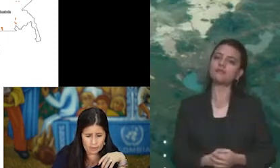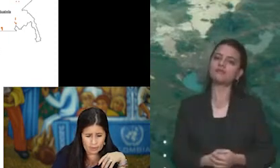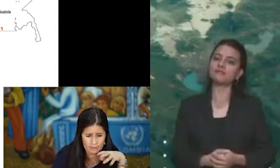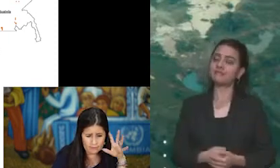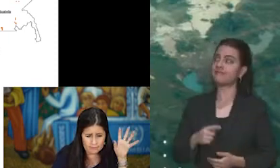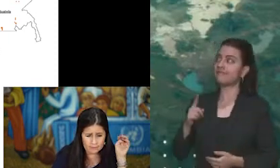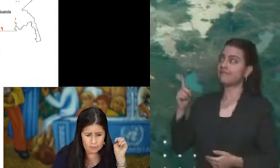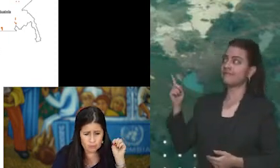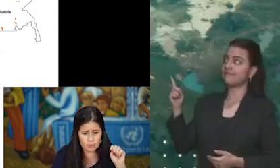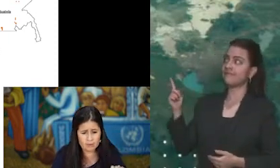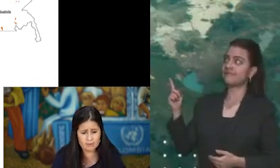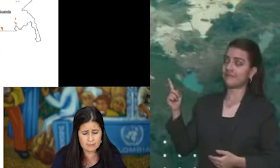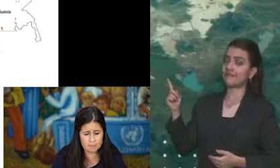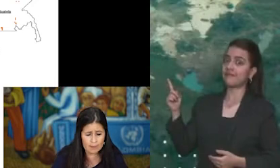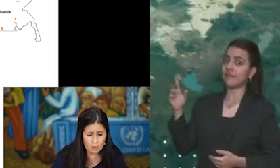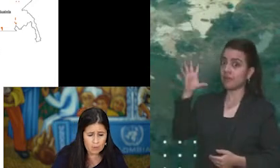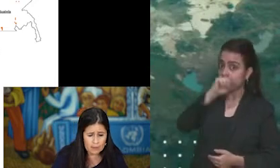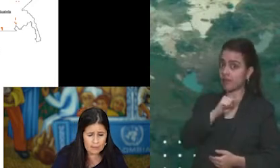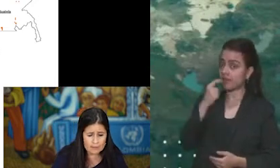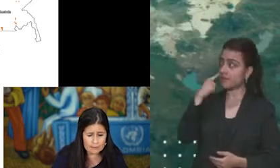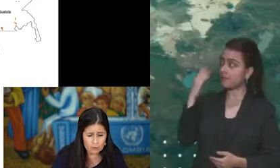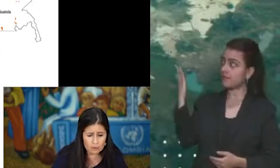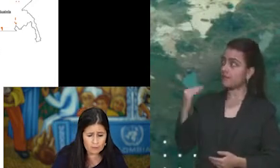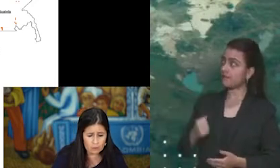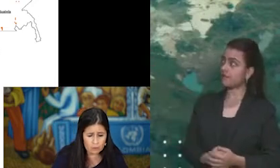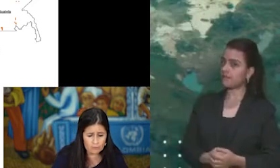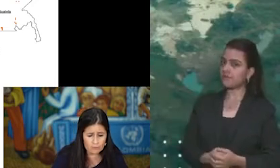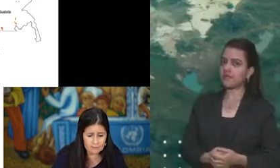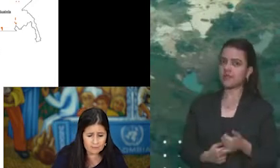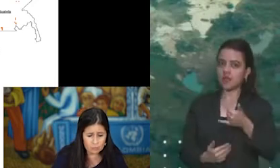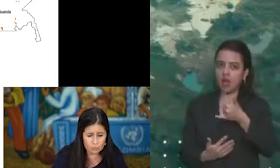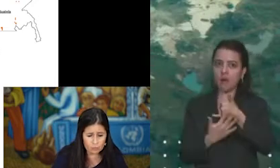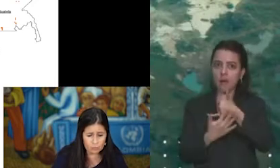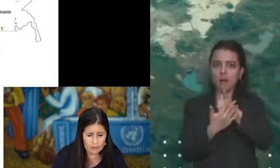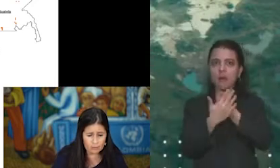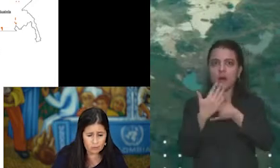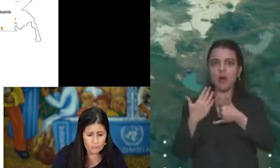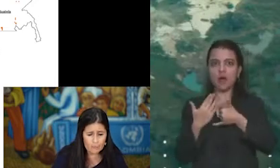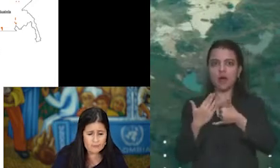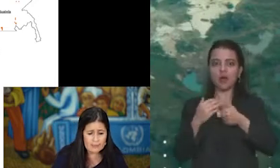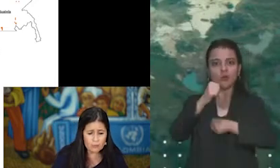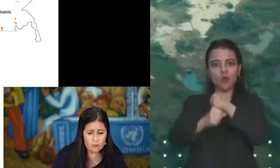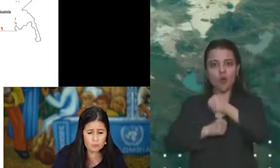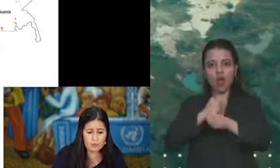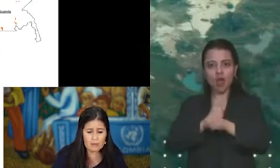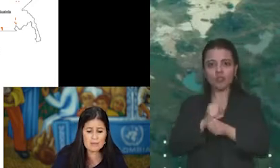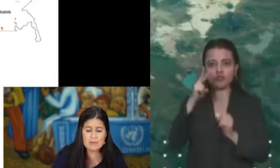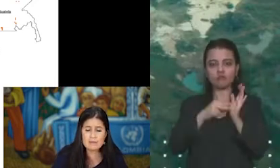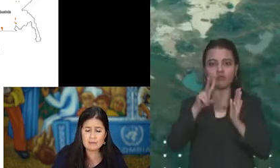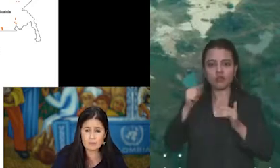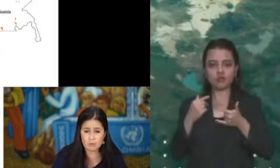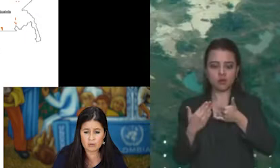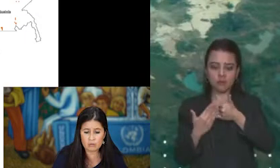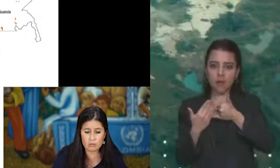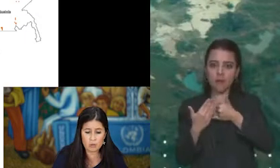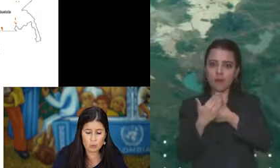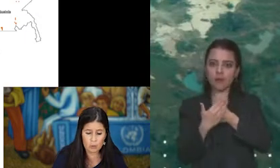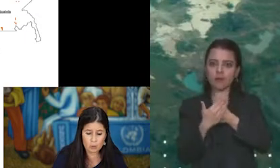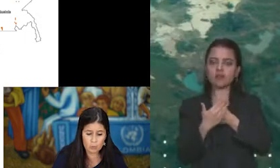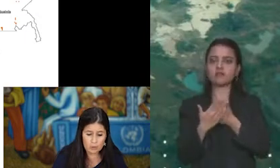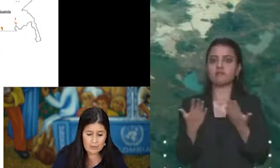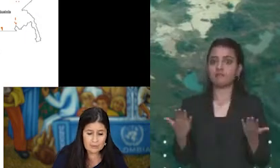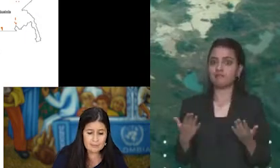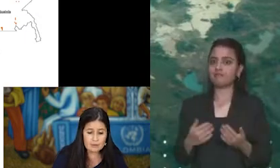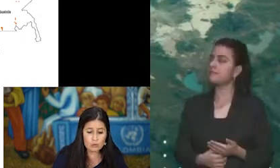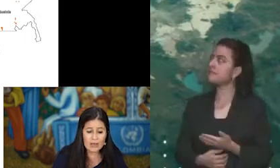with unprotected areas, but in 2021, look at these white figurines. There is evidence of exploitation